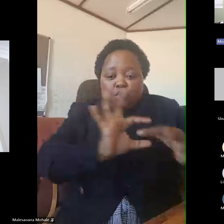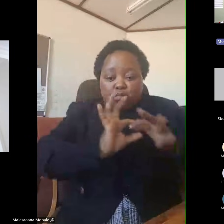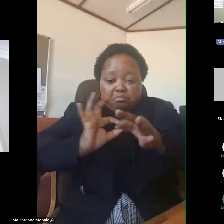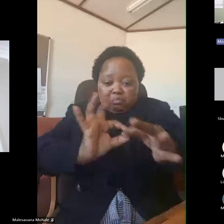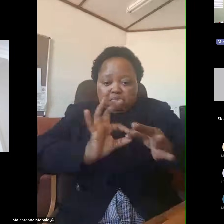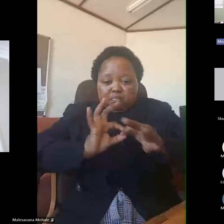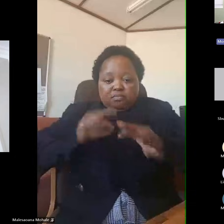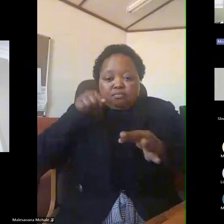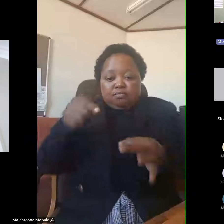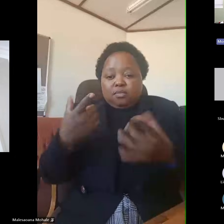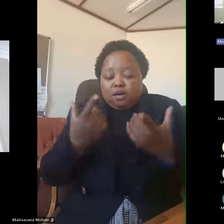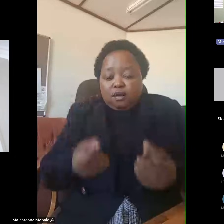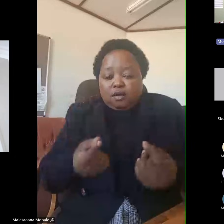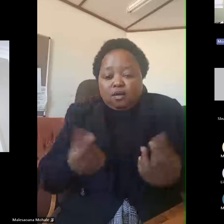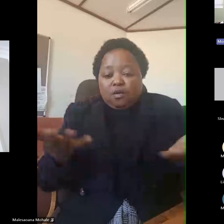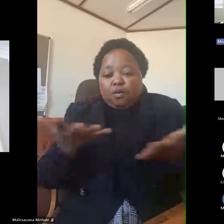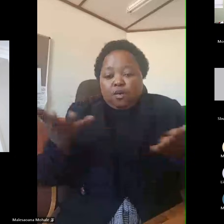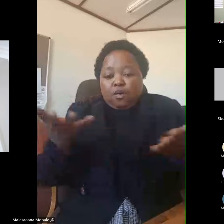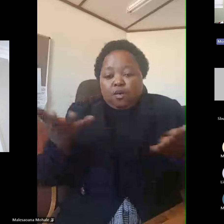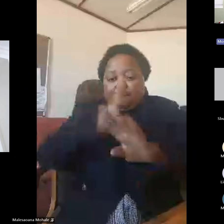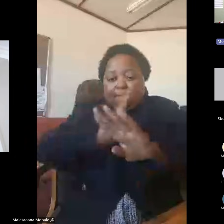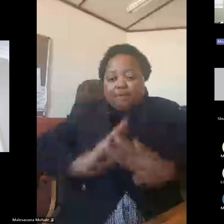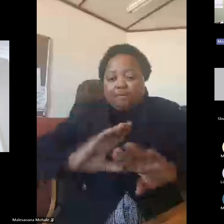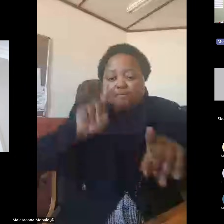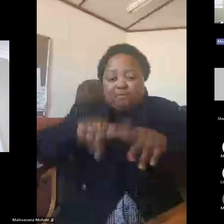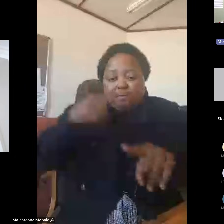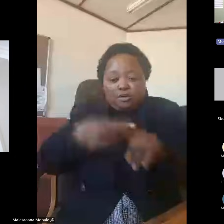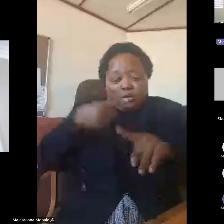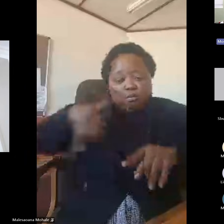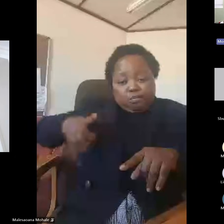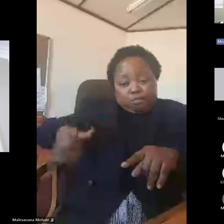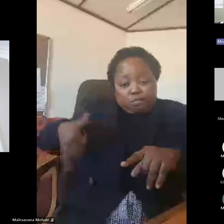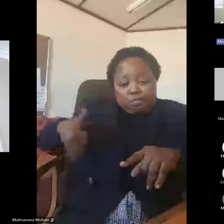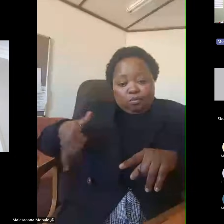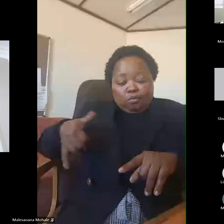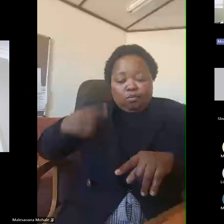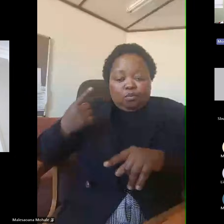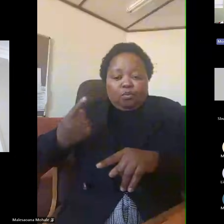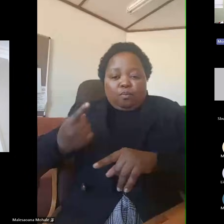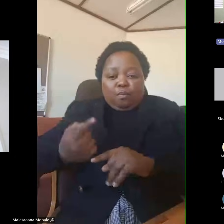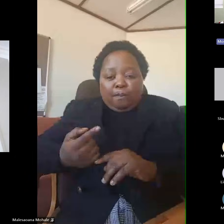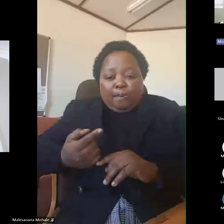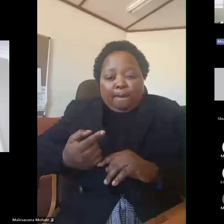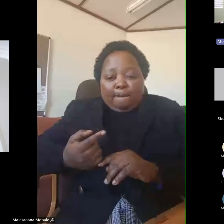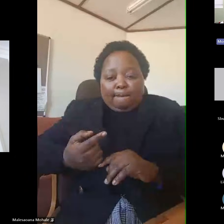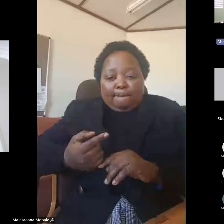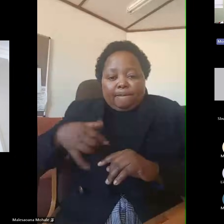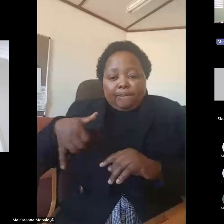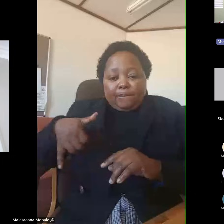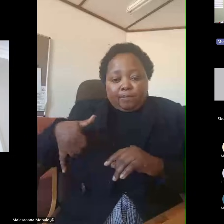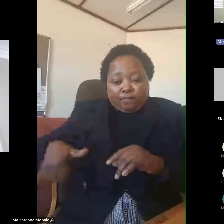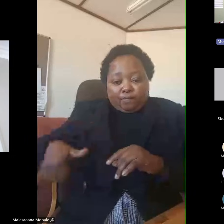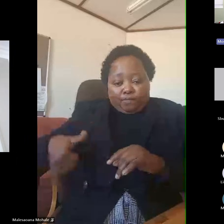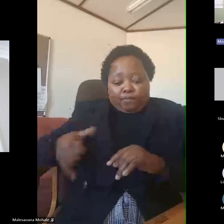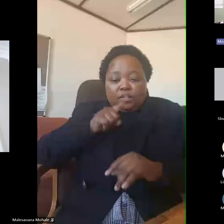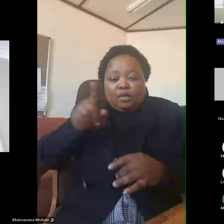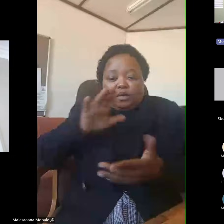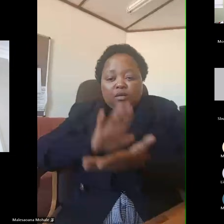on platforms like WhatsApp and on a goodwill